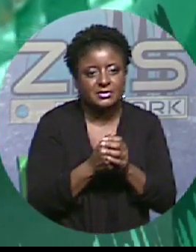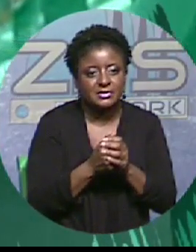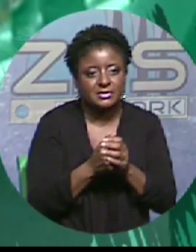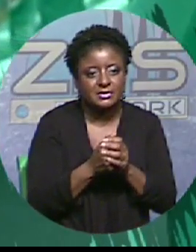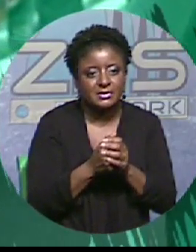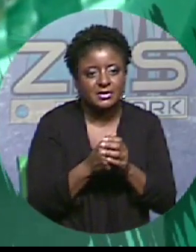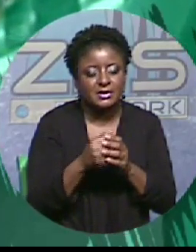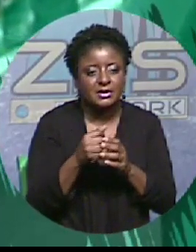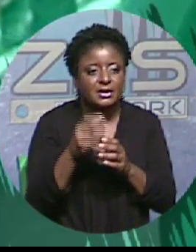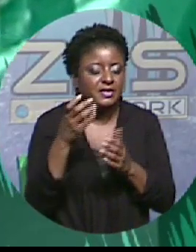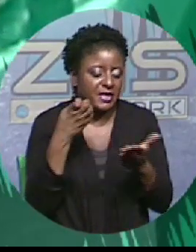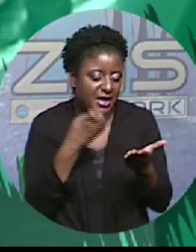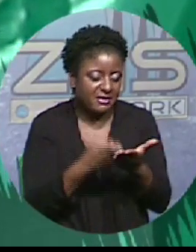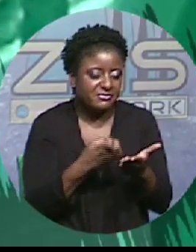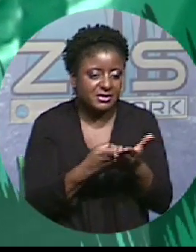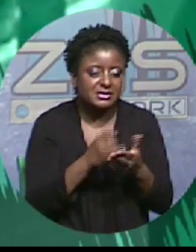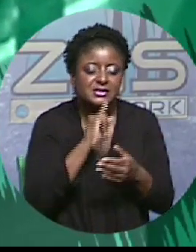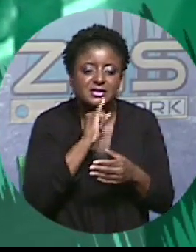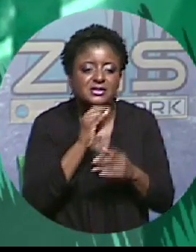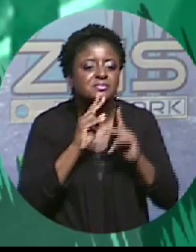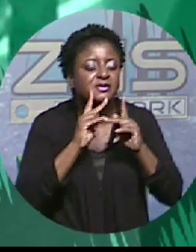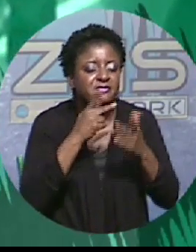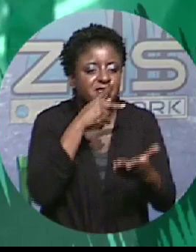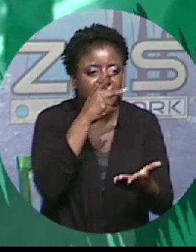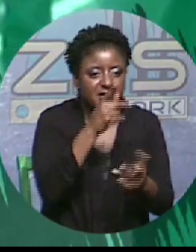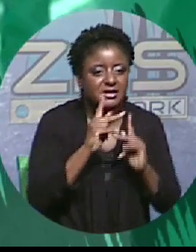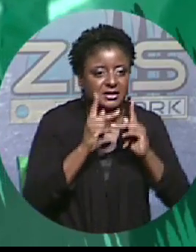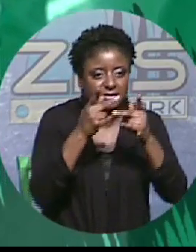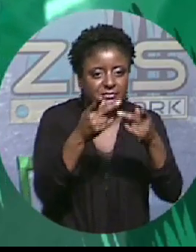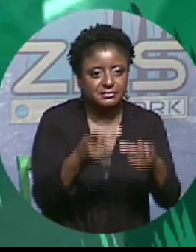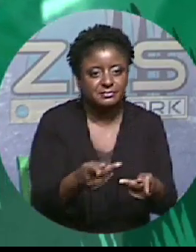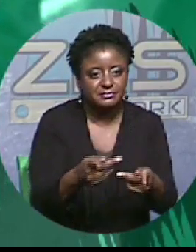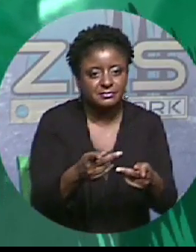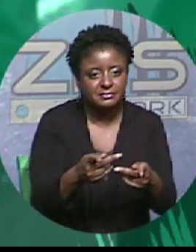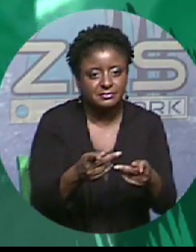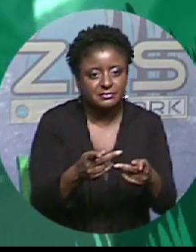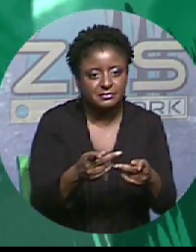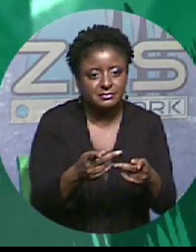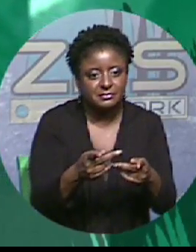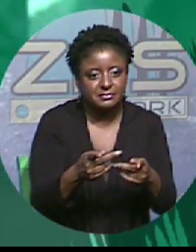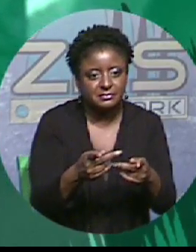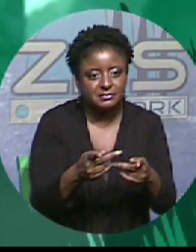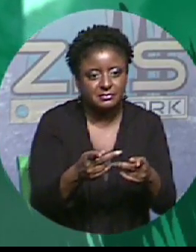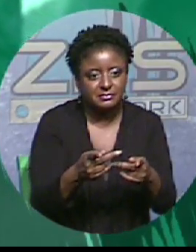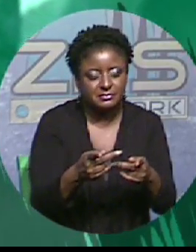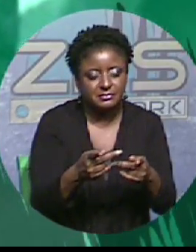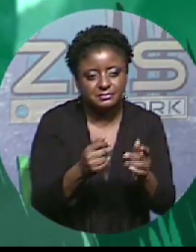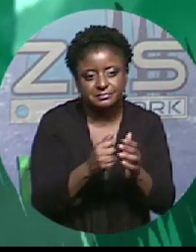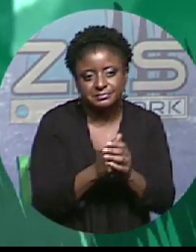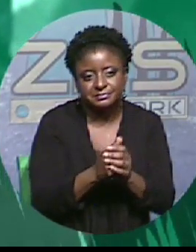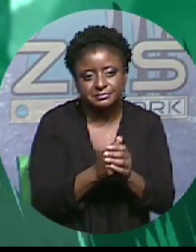provided. As evidence is provided, money is exchanged. That's what's the agreement.